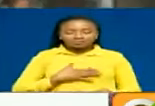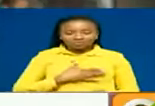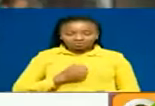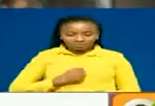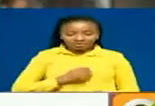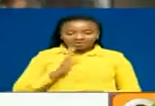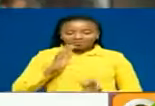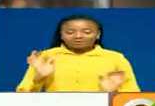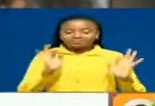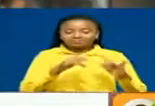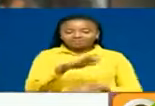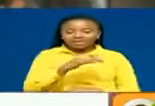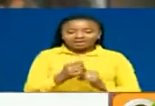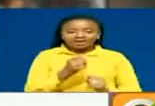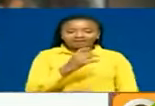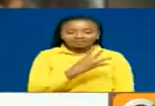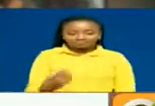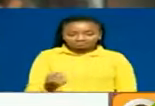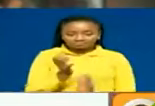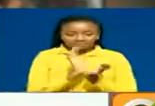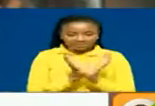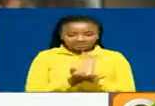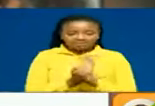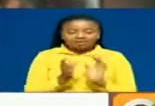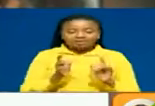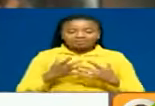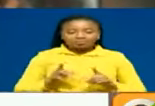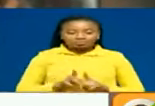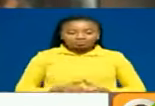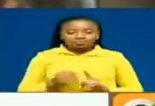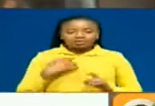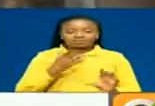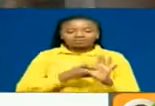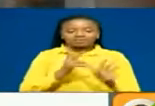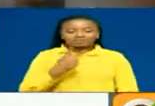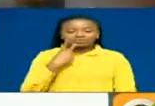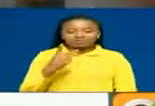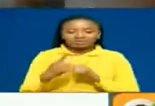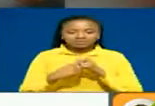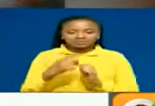Continental Tour Gold event that brings together 265 athletes.